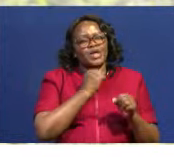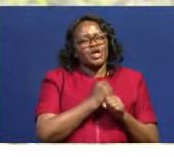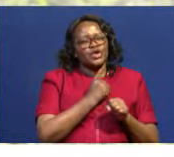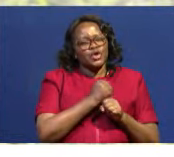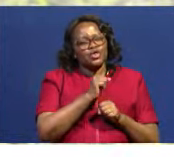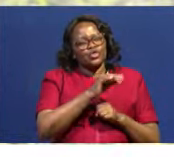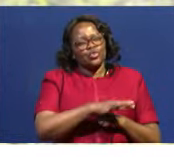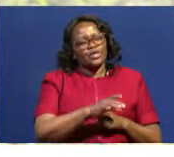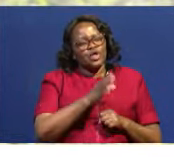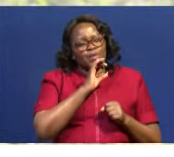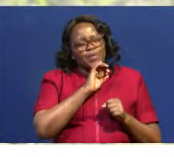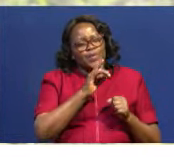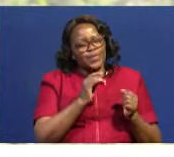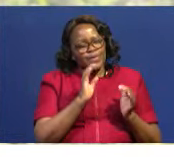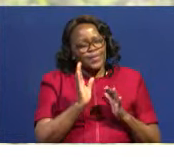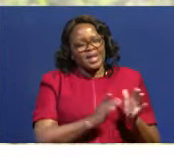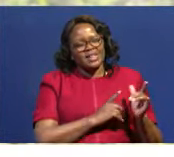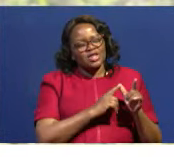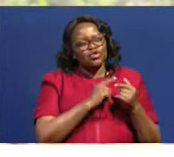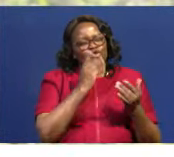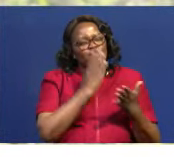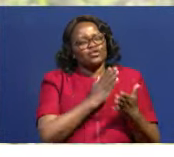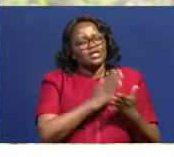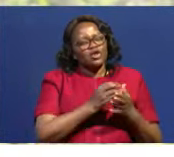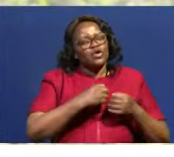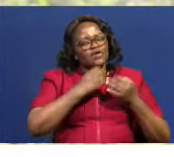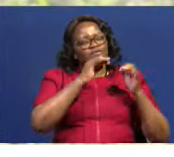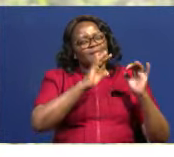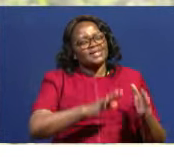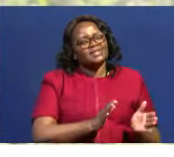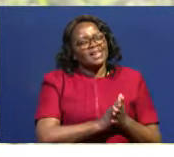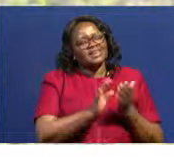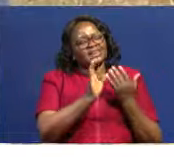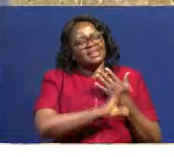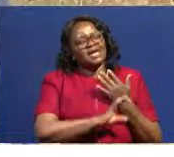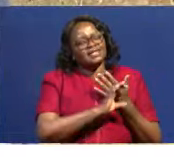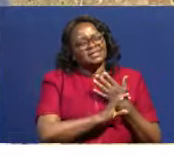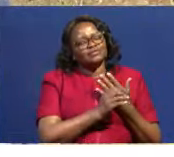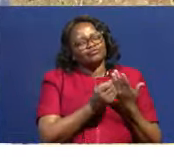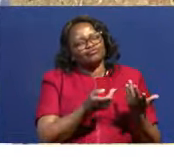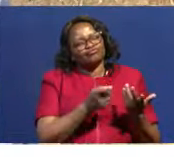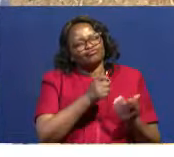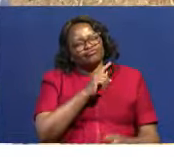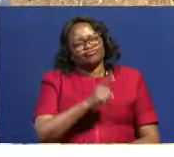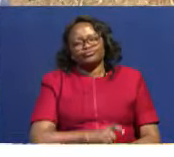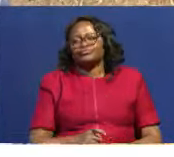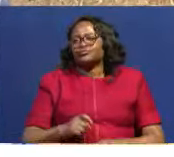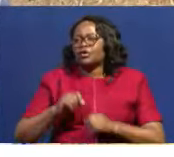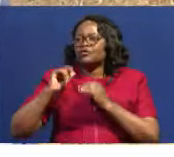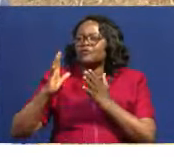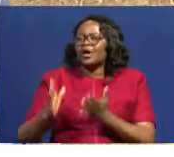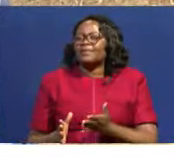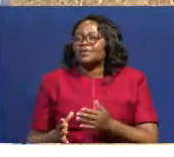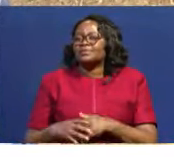those irrigation schemes. What assurances can you give the farmers and the country at large? Yeah, for the farmers